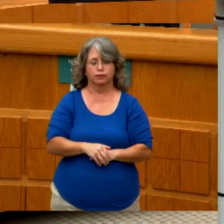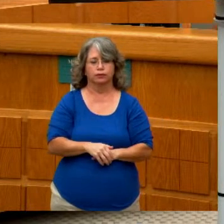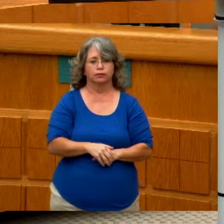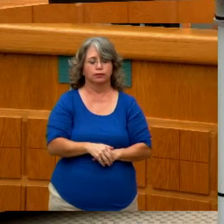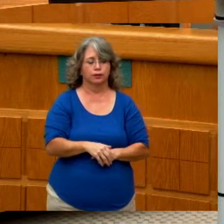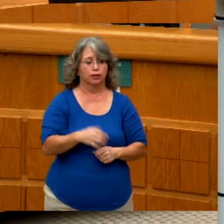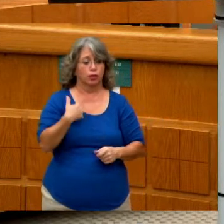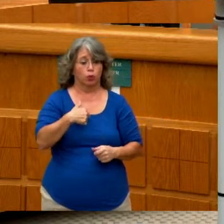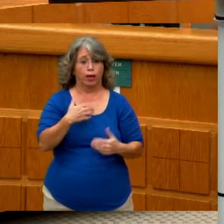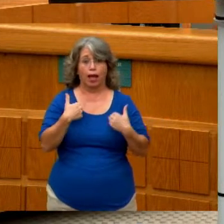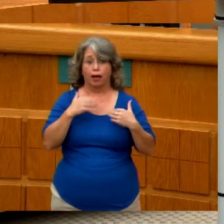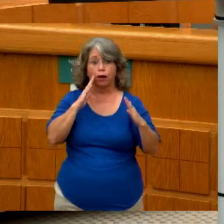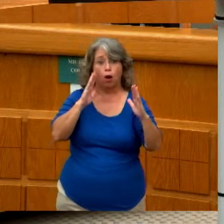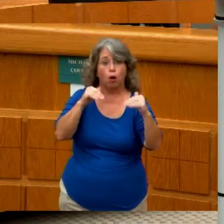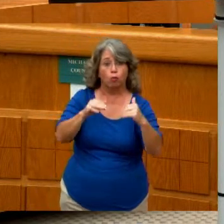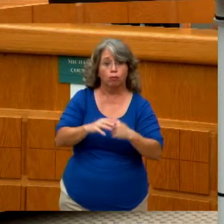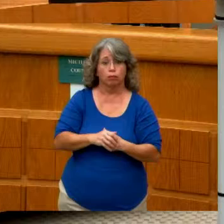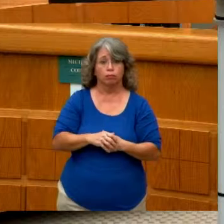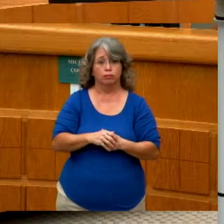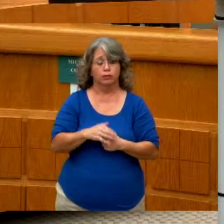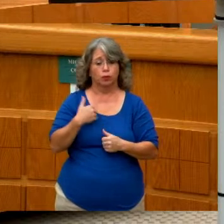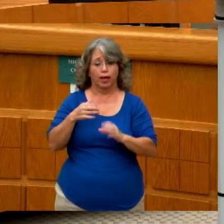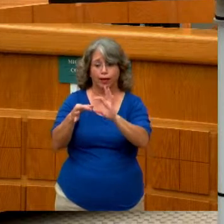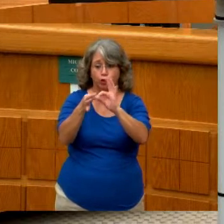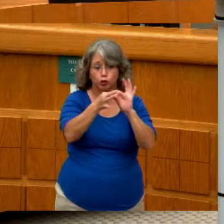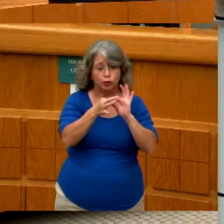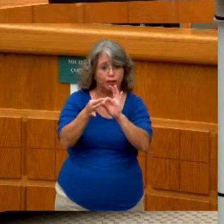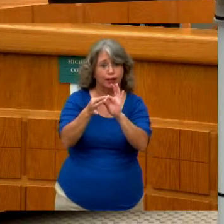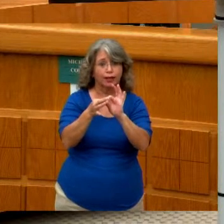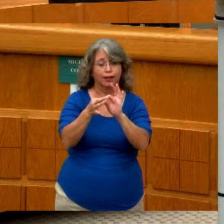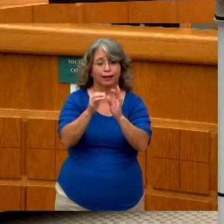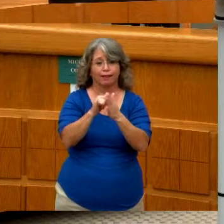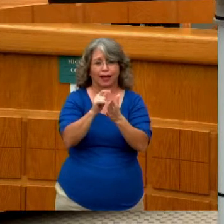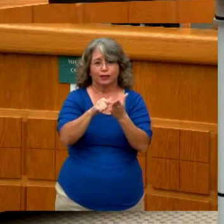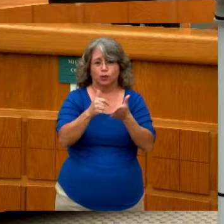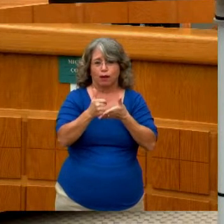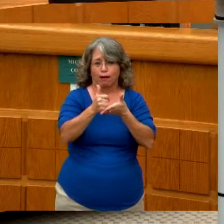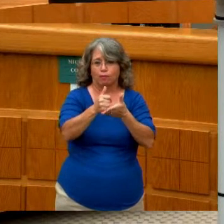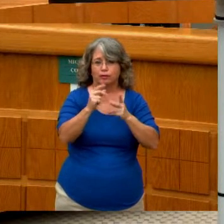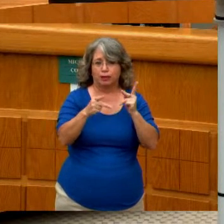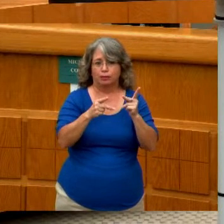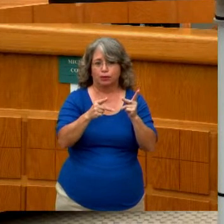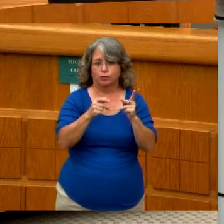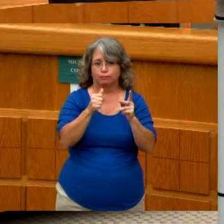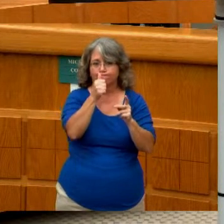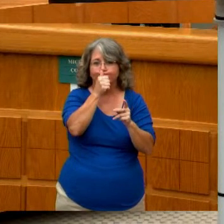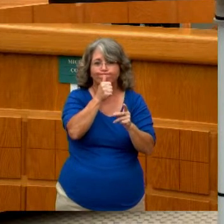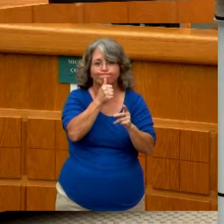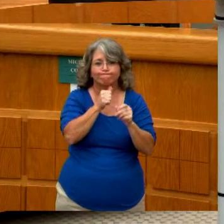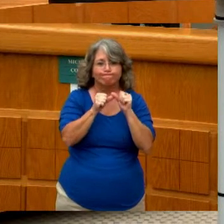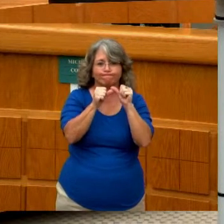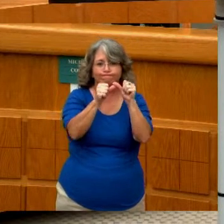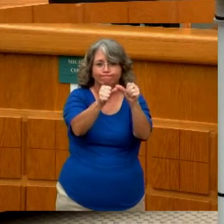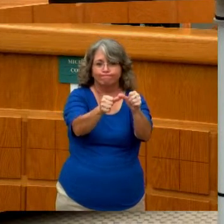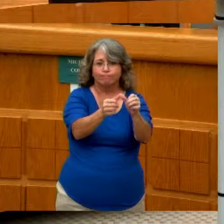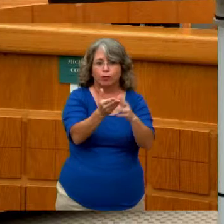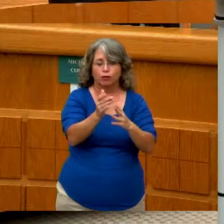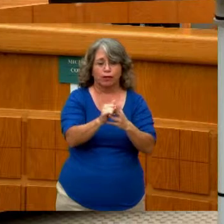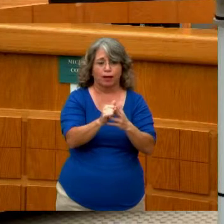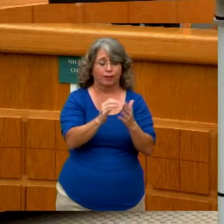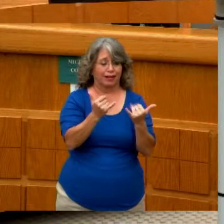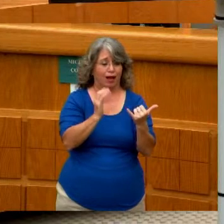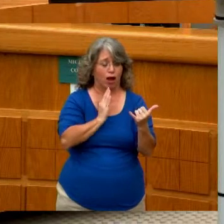we had in the beginning of this. The hope, the unity, these things that help